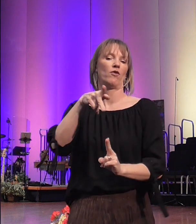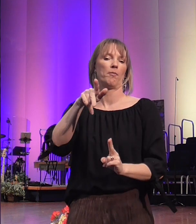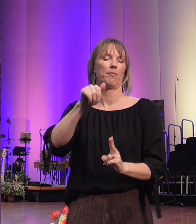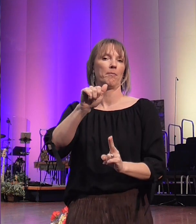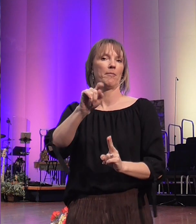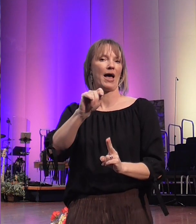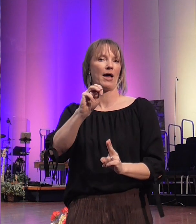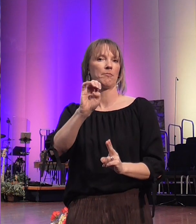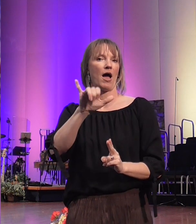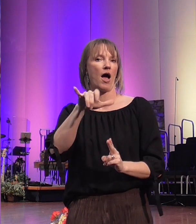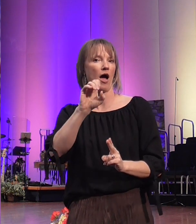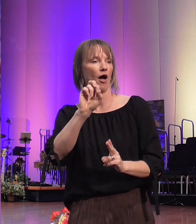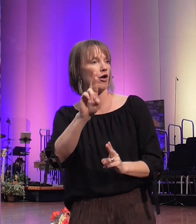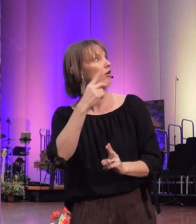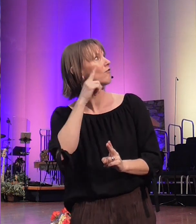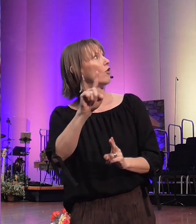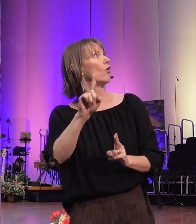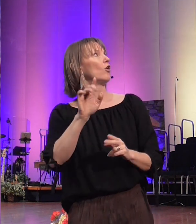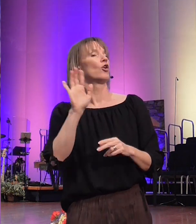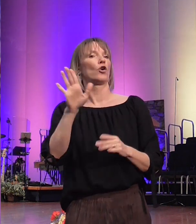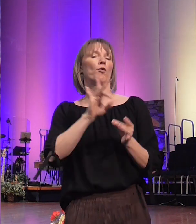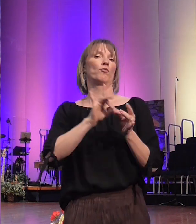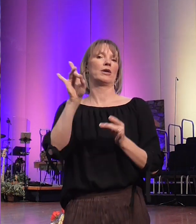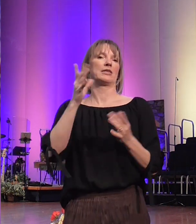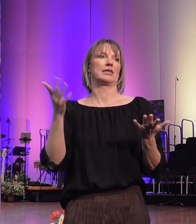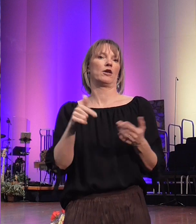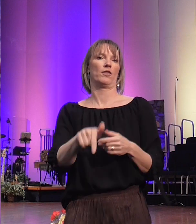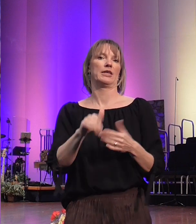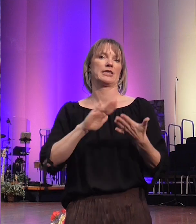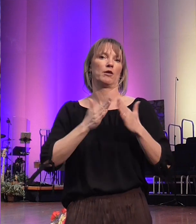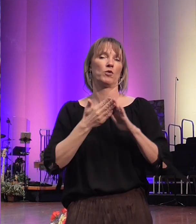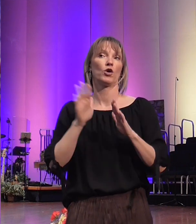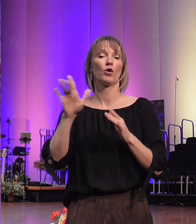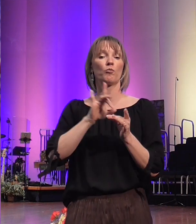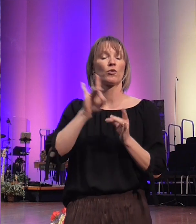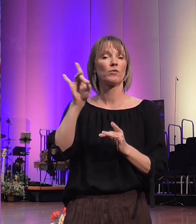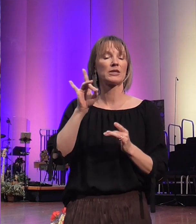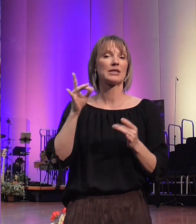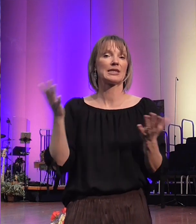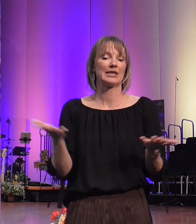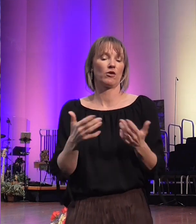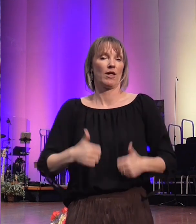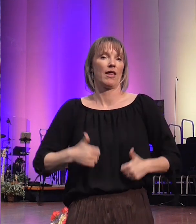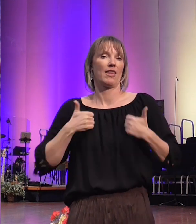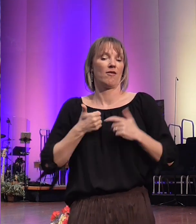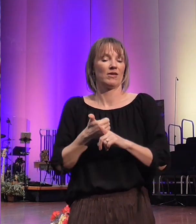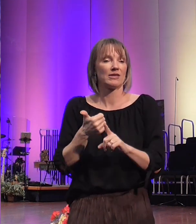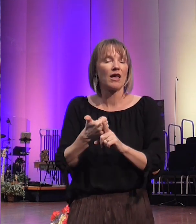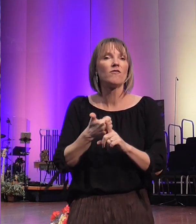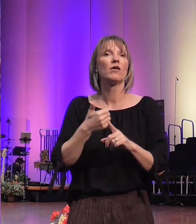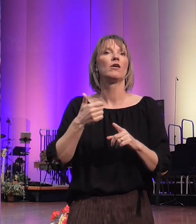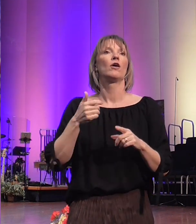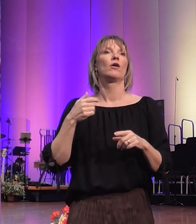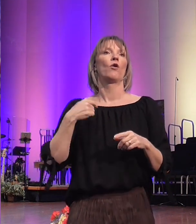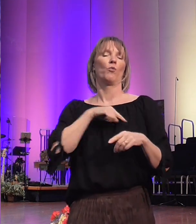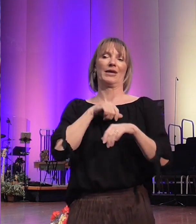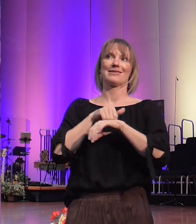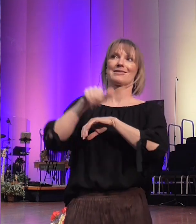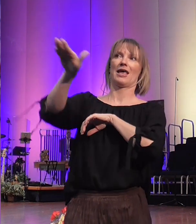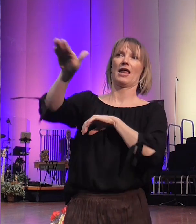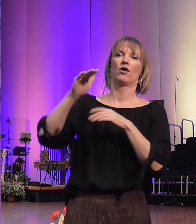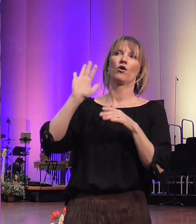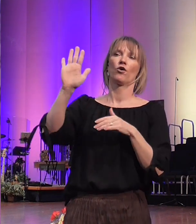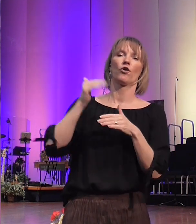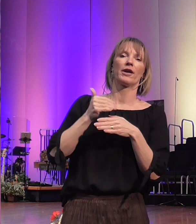and gratitude for her presence in our community, her presence in life itself. And we send her forth into her